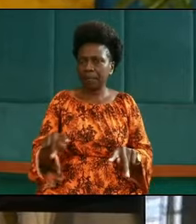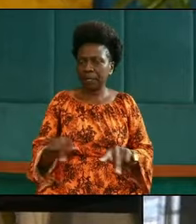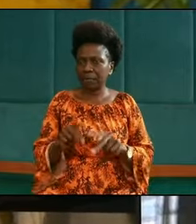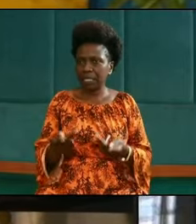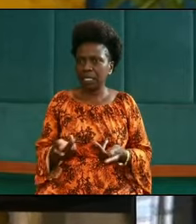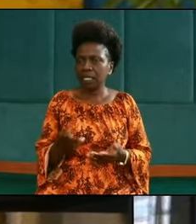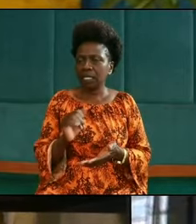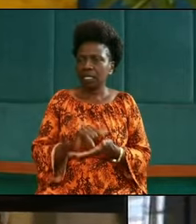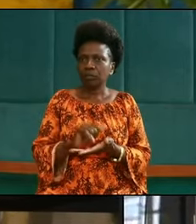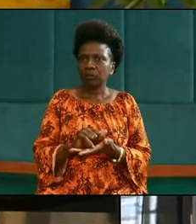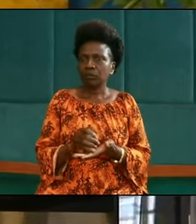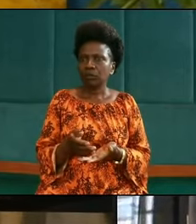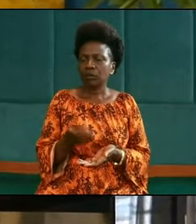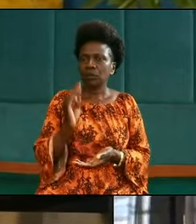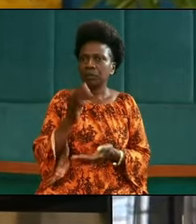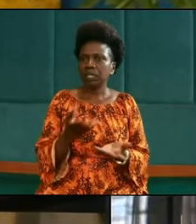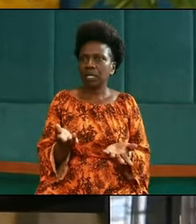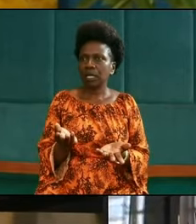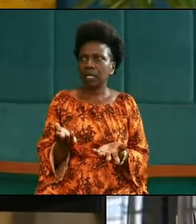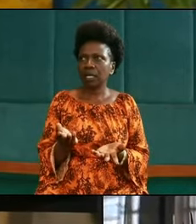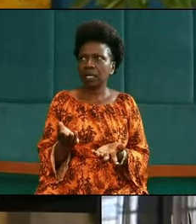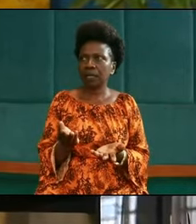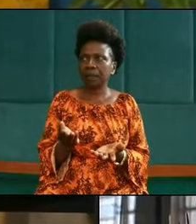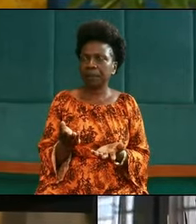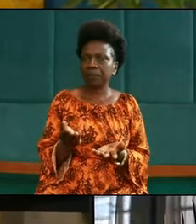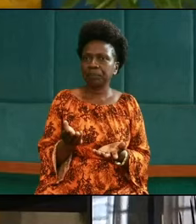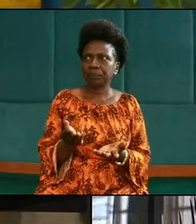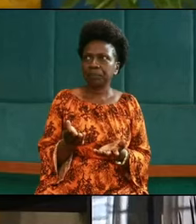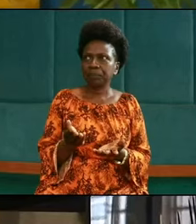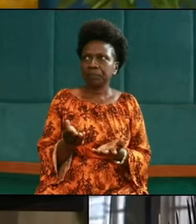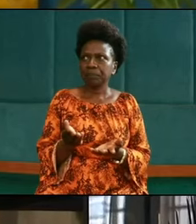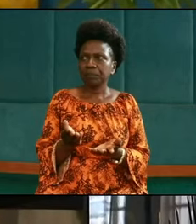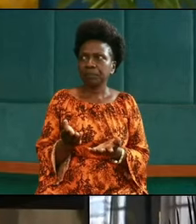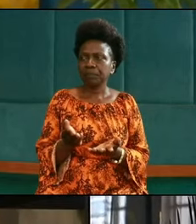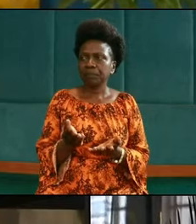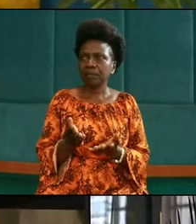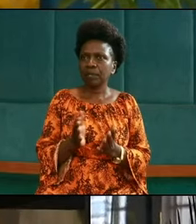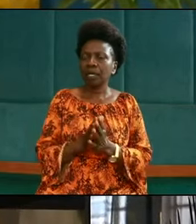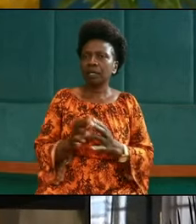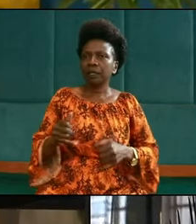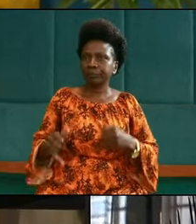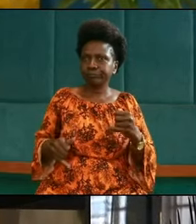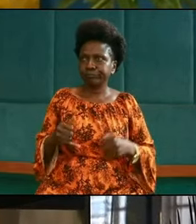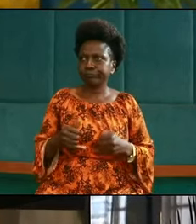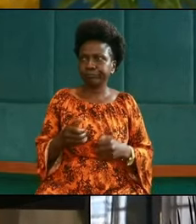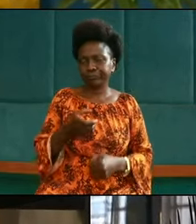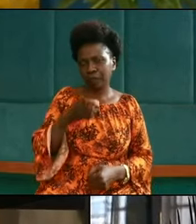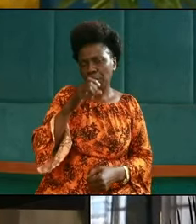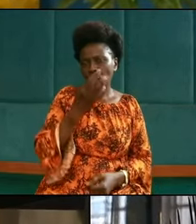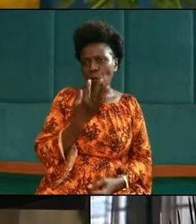that can be set on your table, maybe munching and enjoying a cup of something